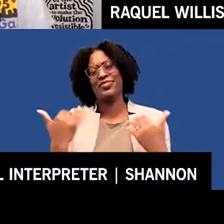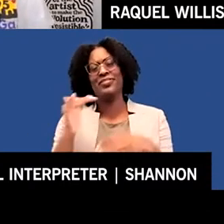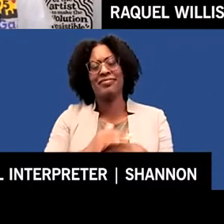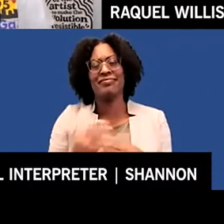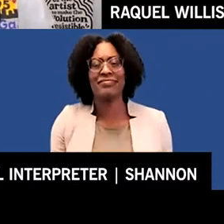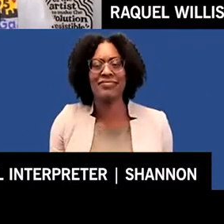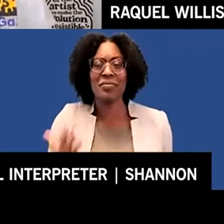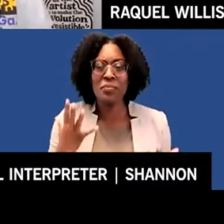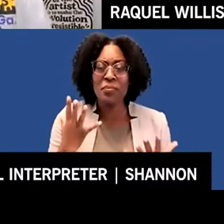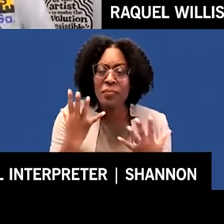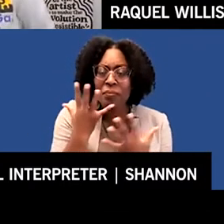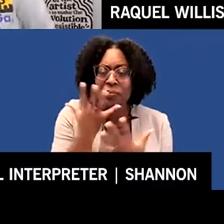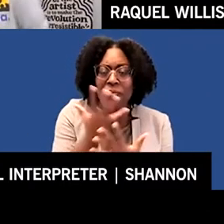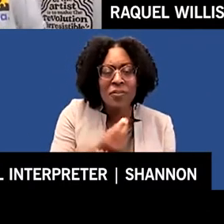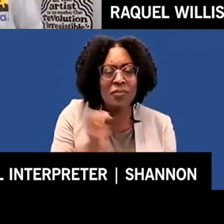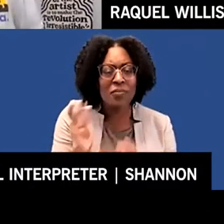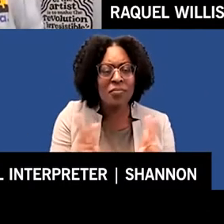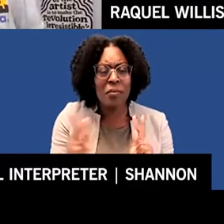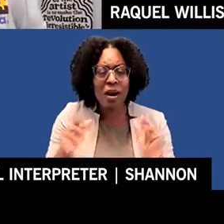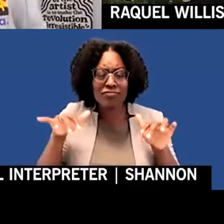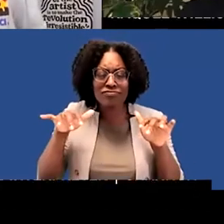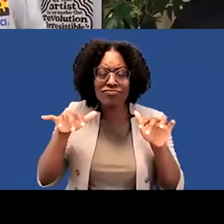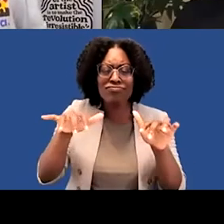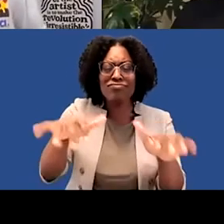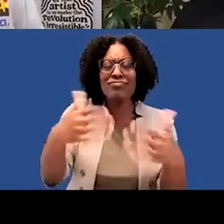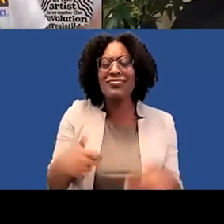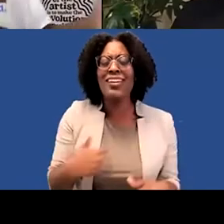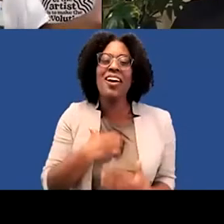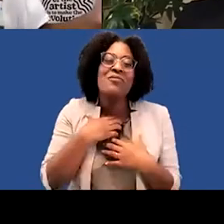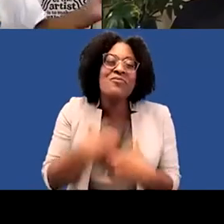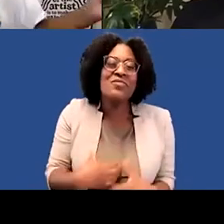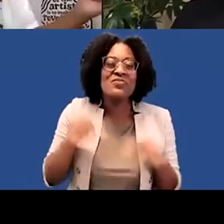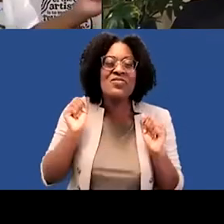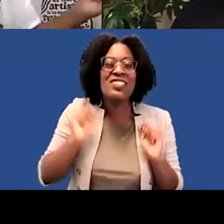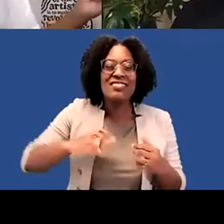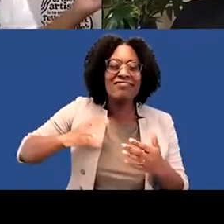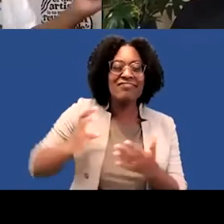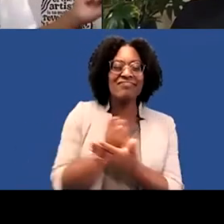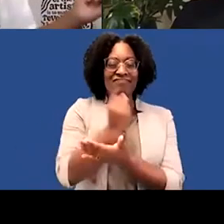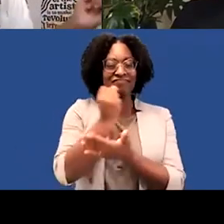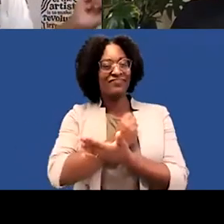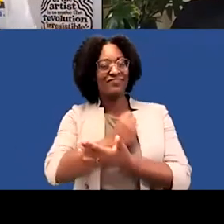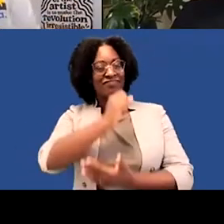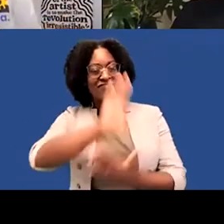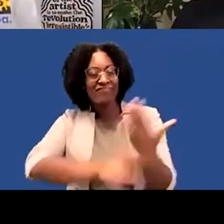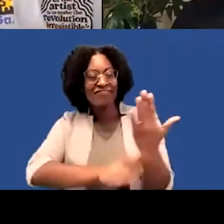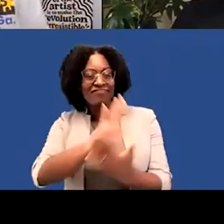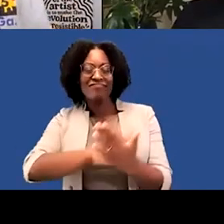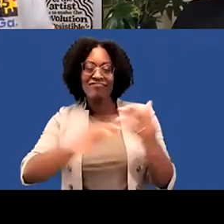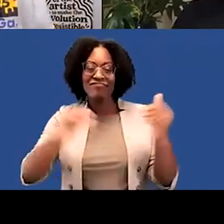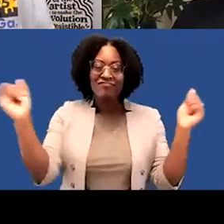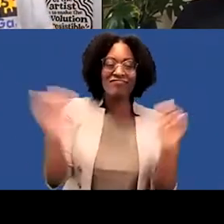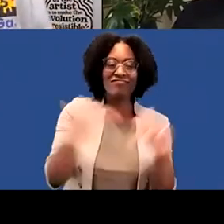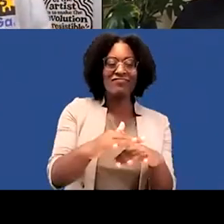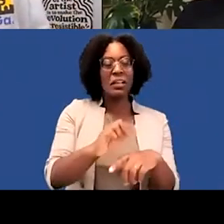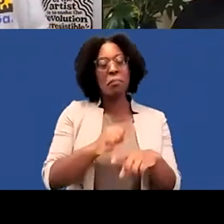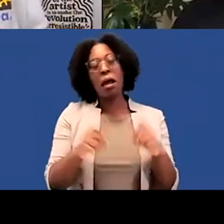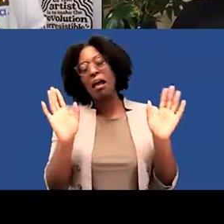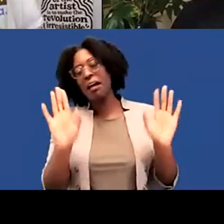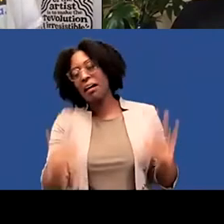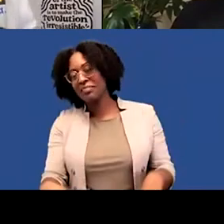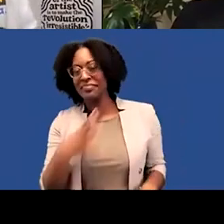beautiful turnout. I wish you could be there in person to shimmy up on you all, but this feels almost as good, just like